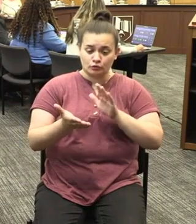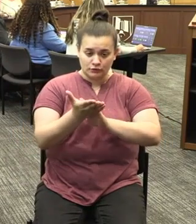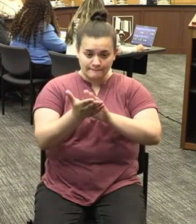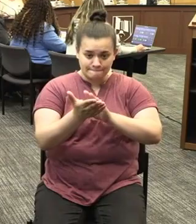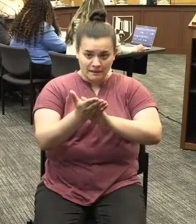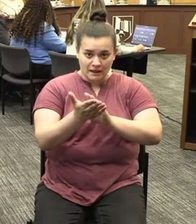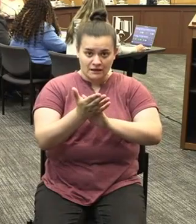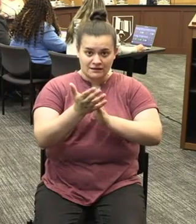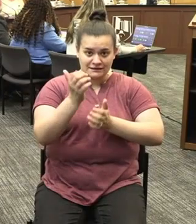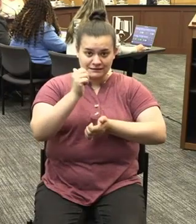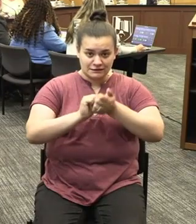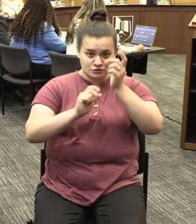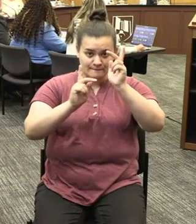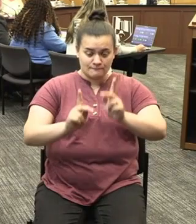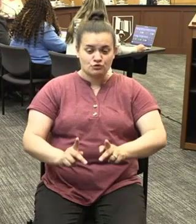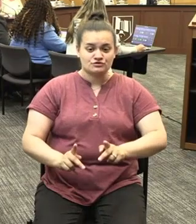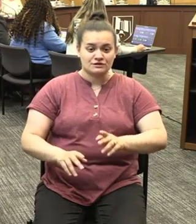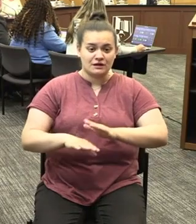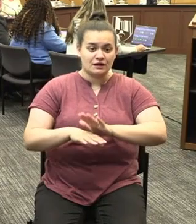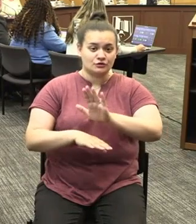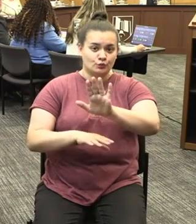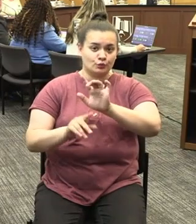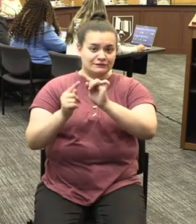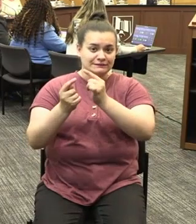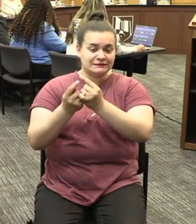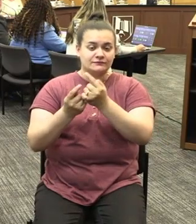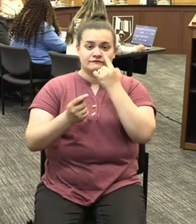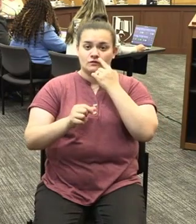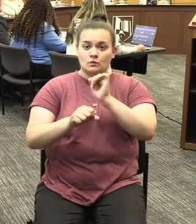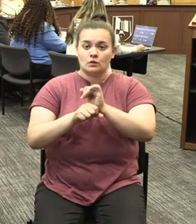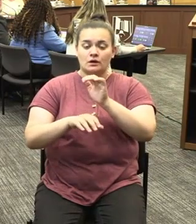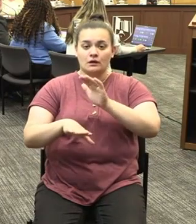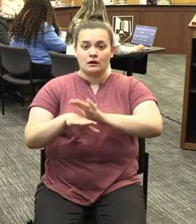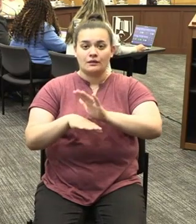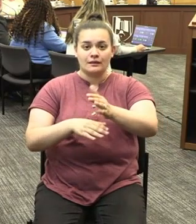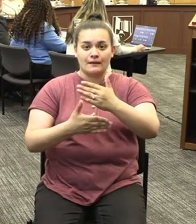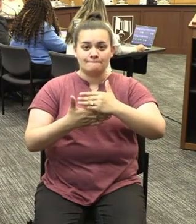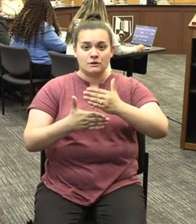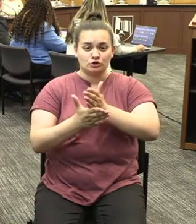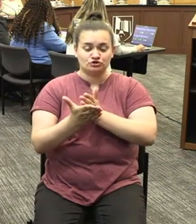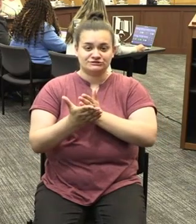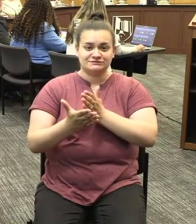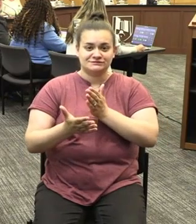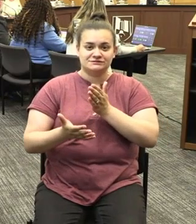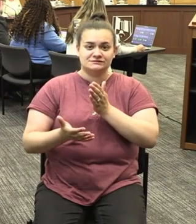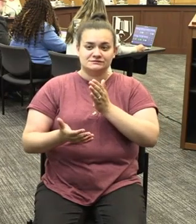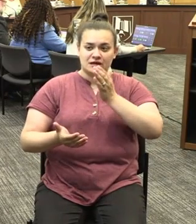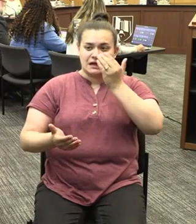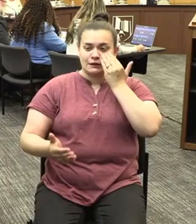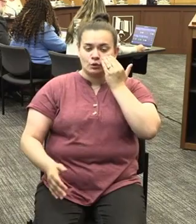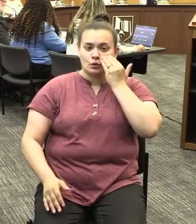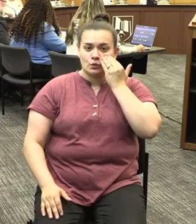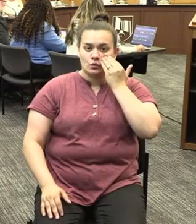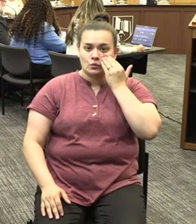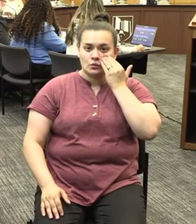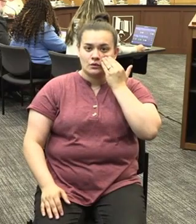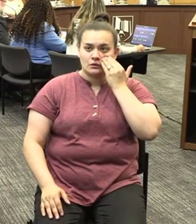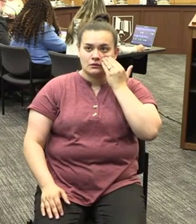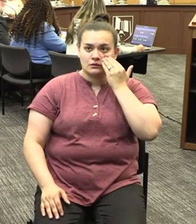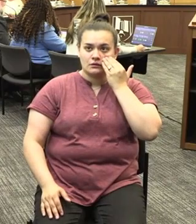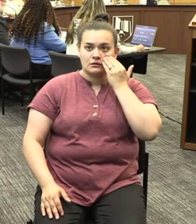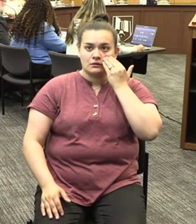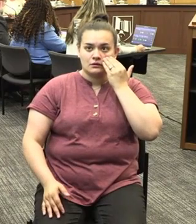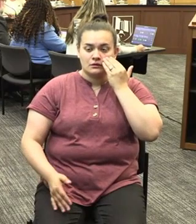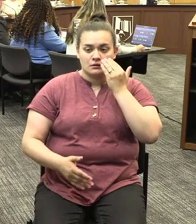each person in your team for working on that budget. I know dollars that